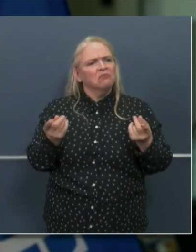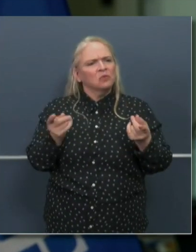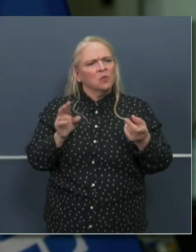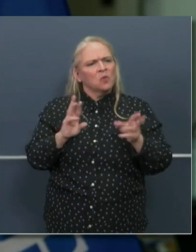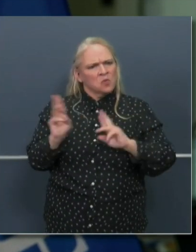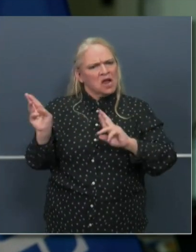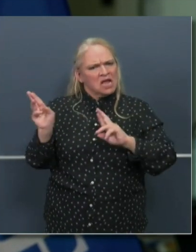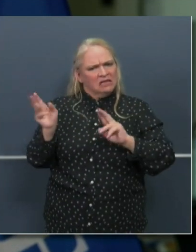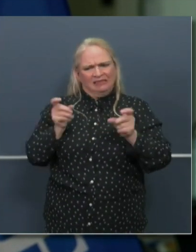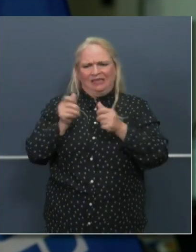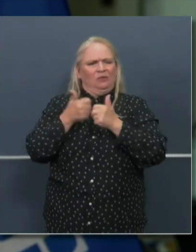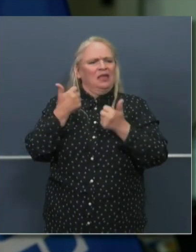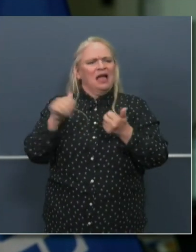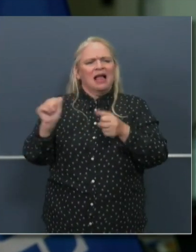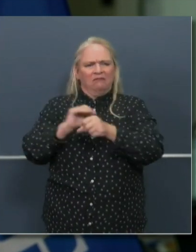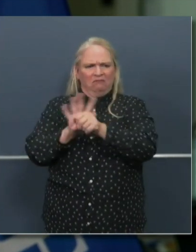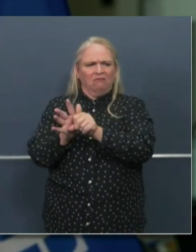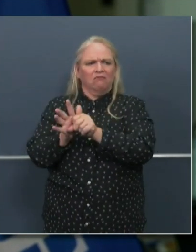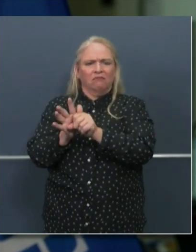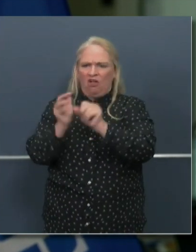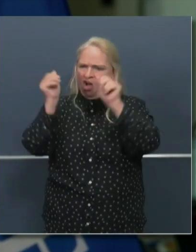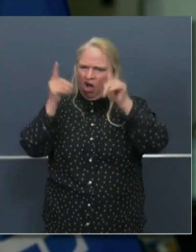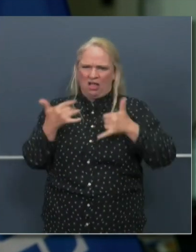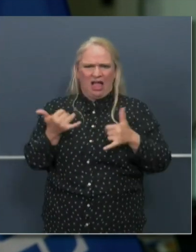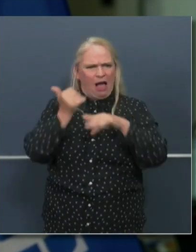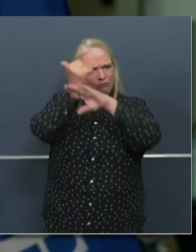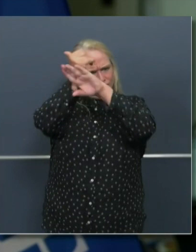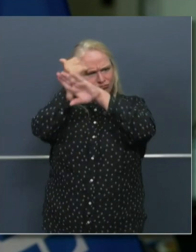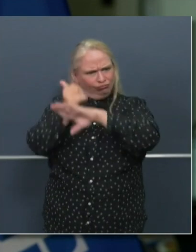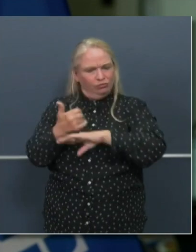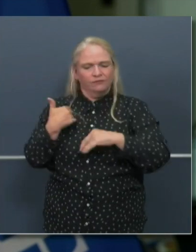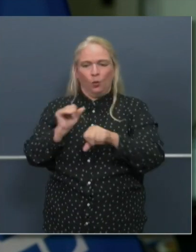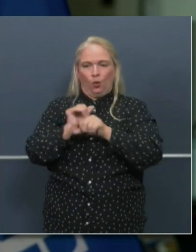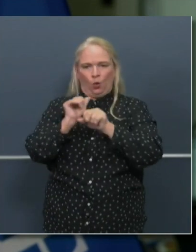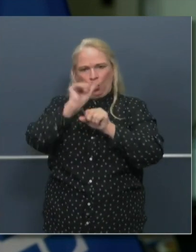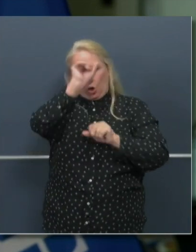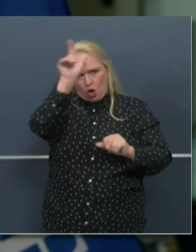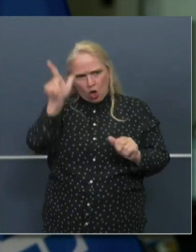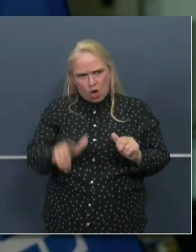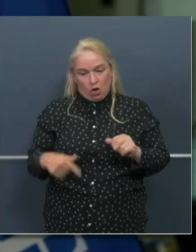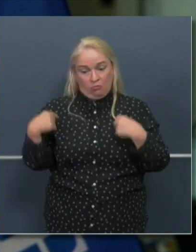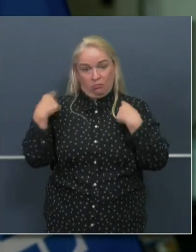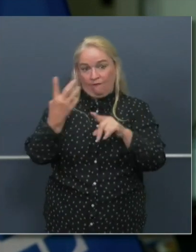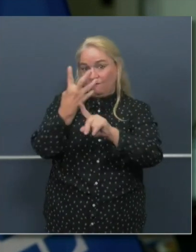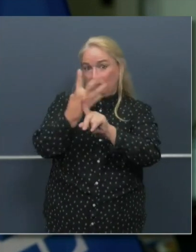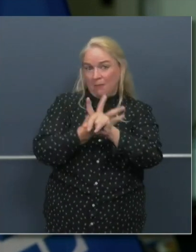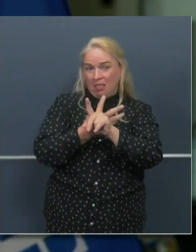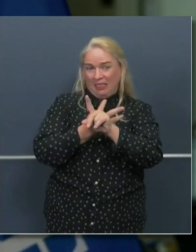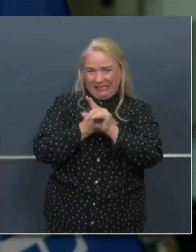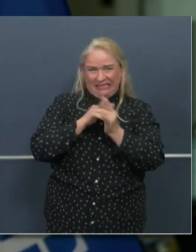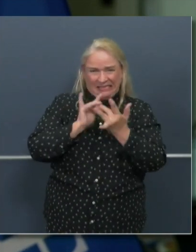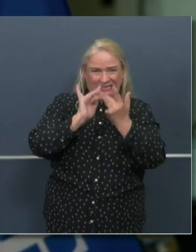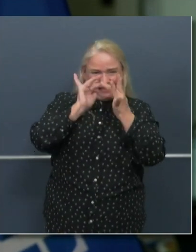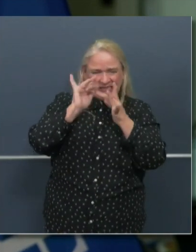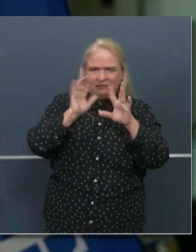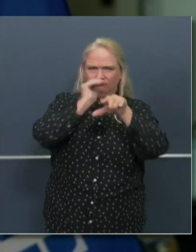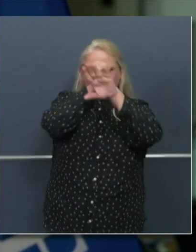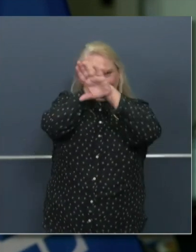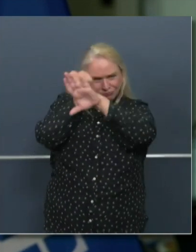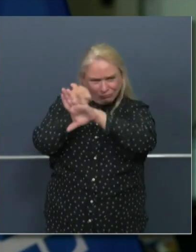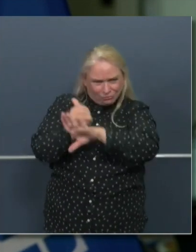crisis that we have all been working with for the last 4 months. And we continue to be ready to care for